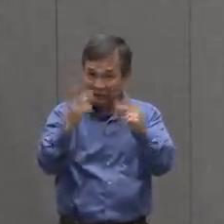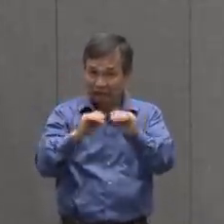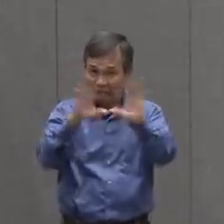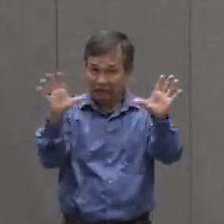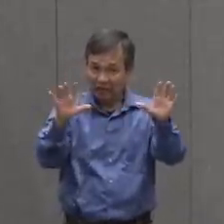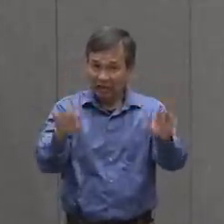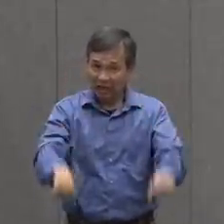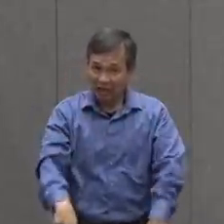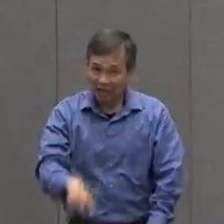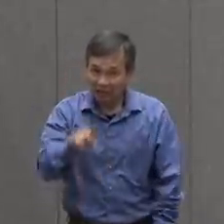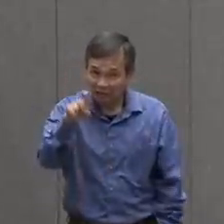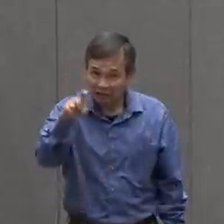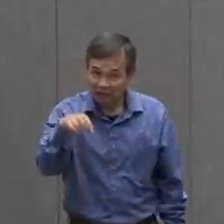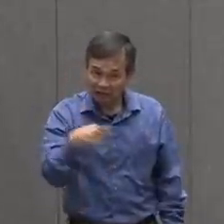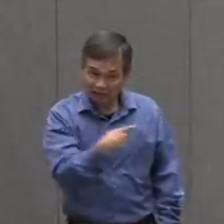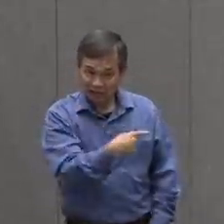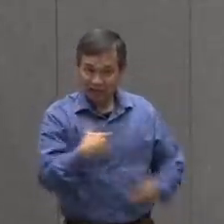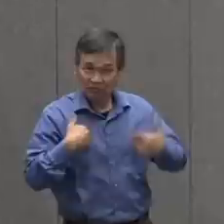Like the bush baby can?